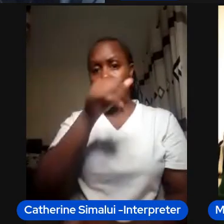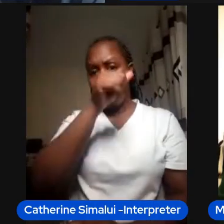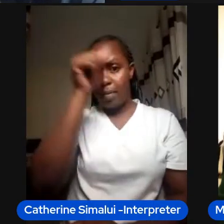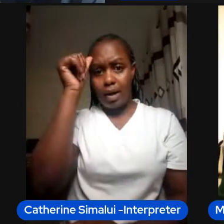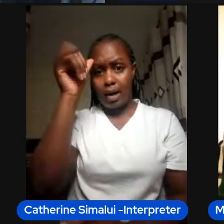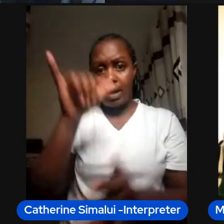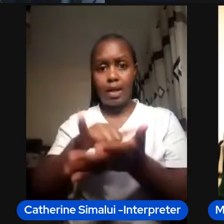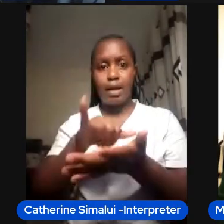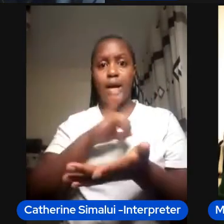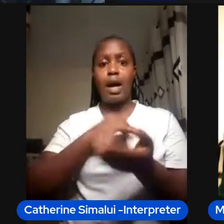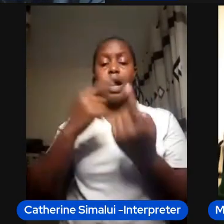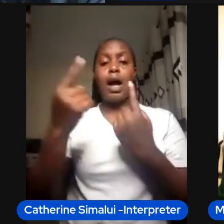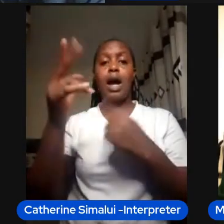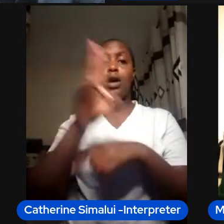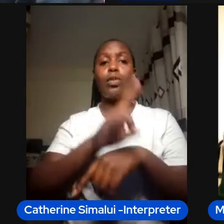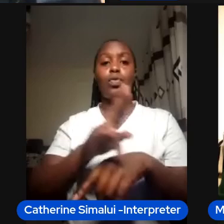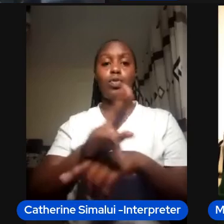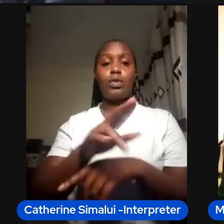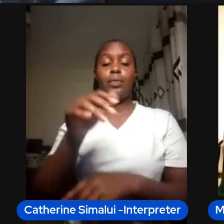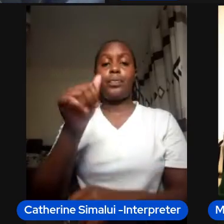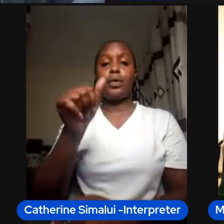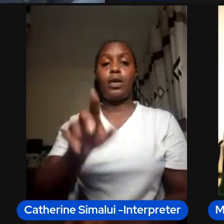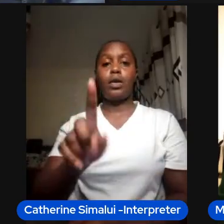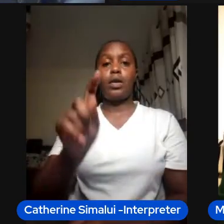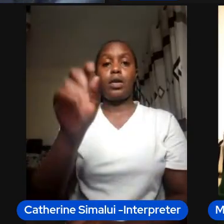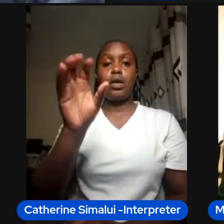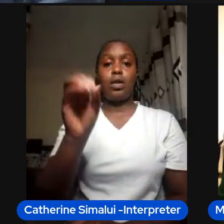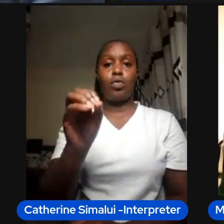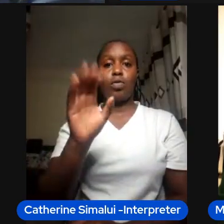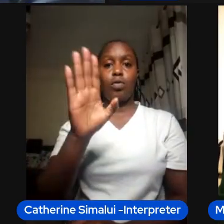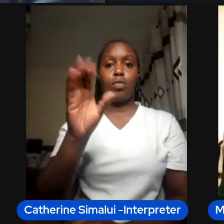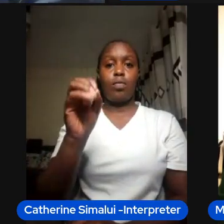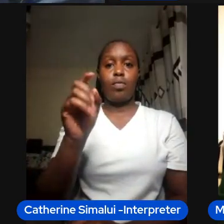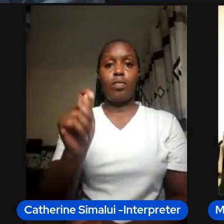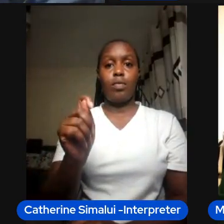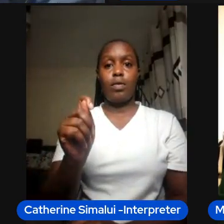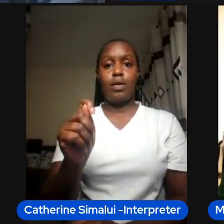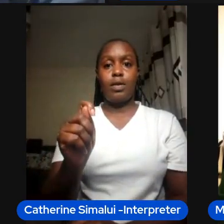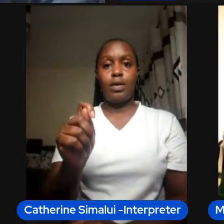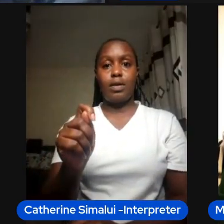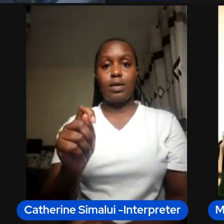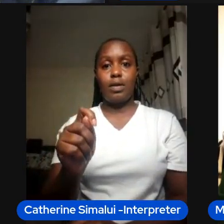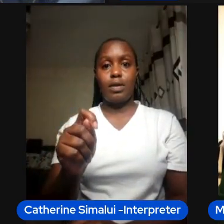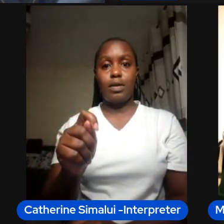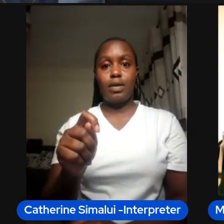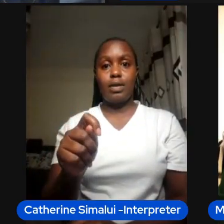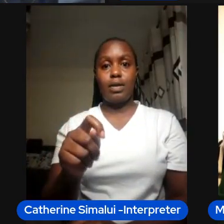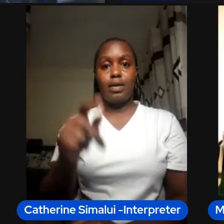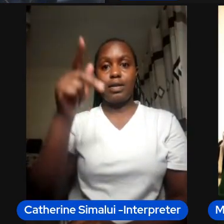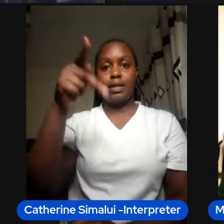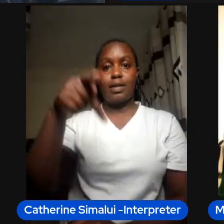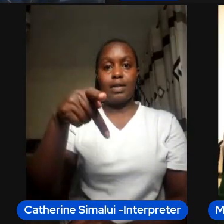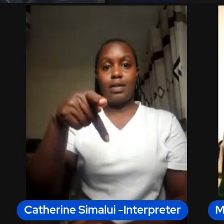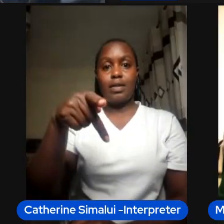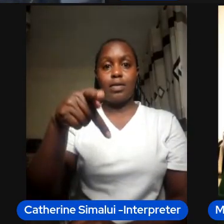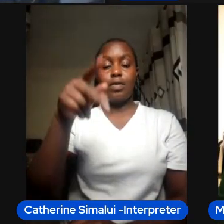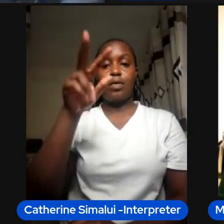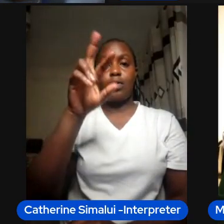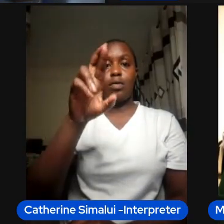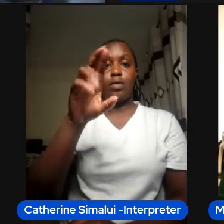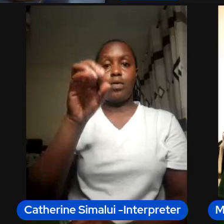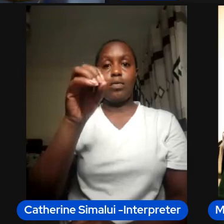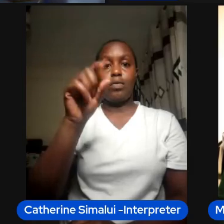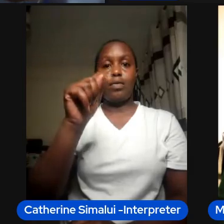Autobook. Autobook is for it's not word. Prostate if that word prosthetic.